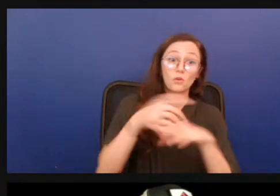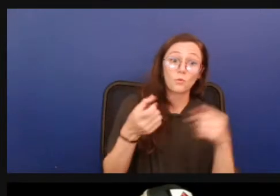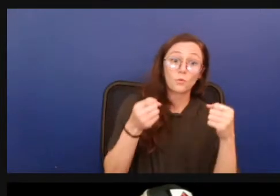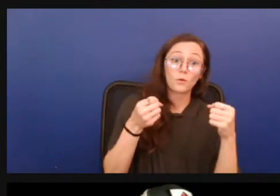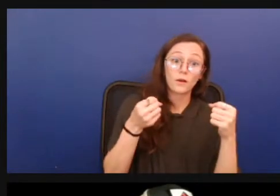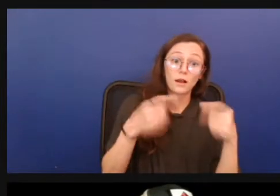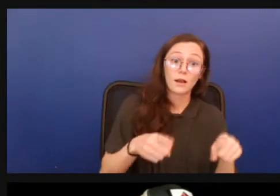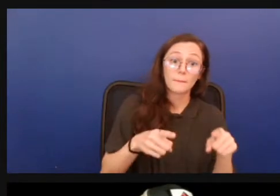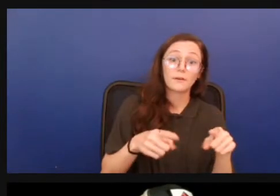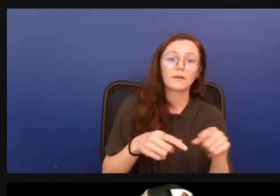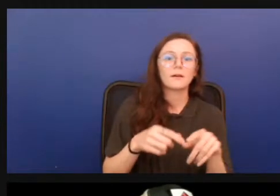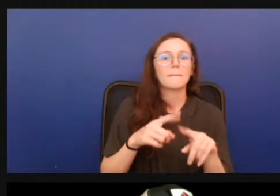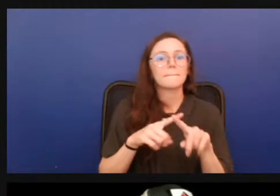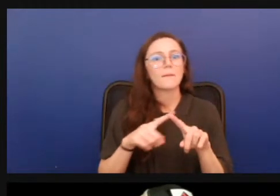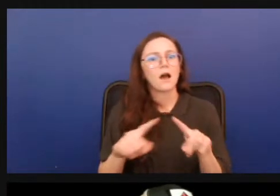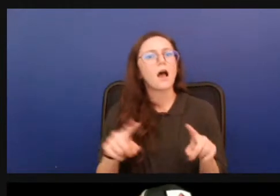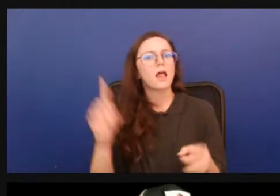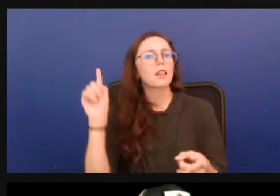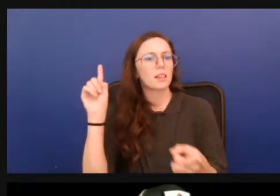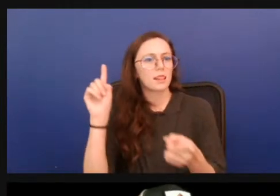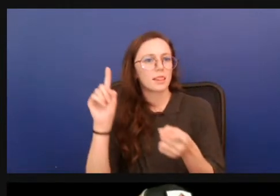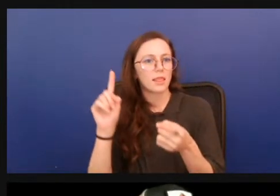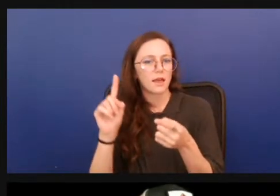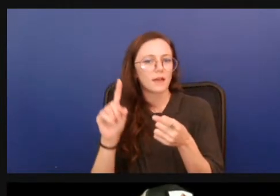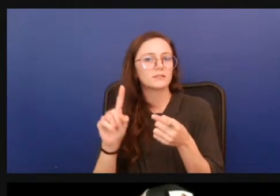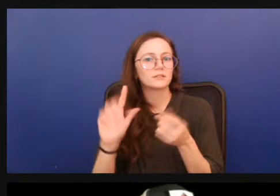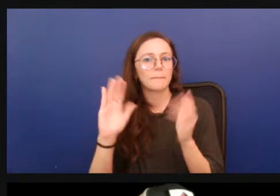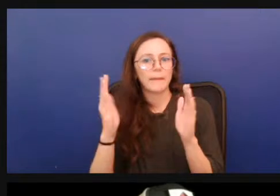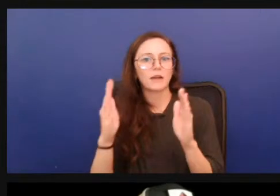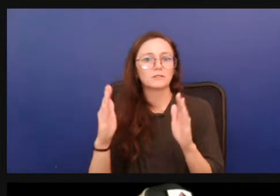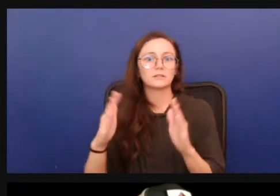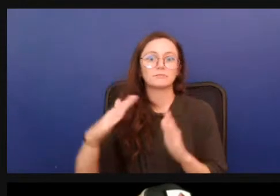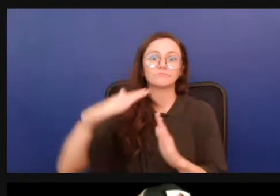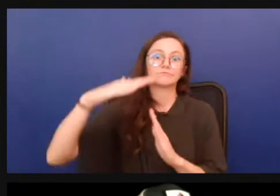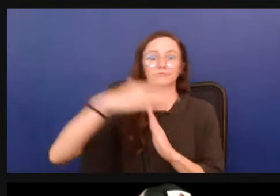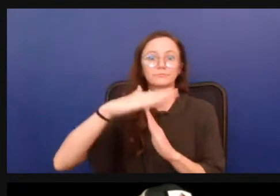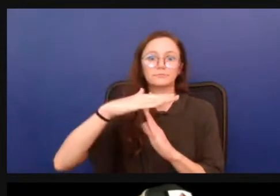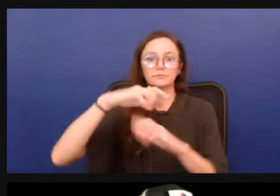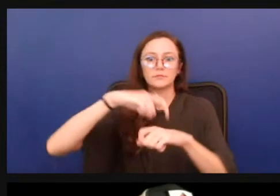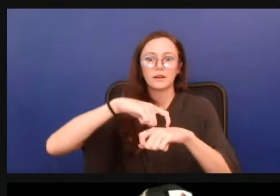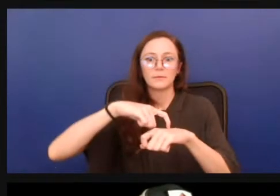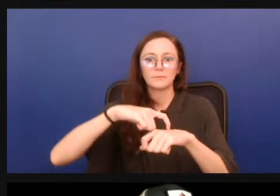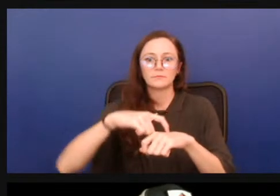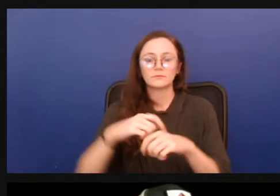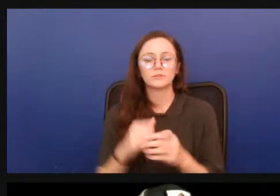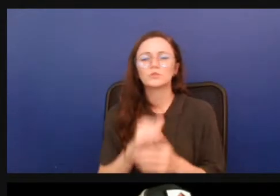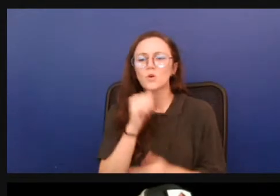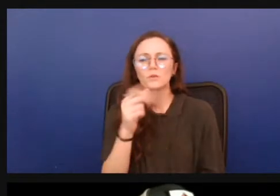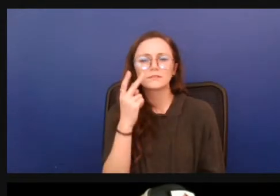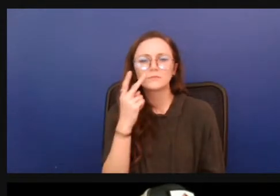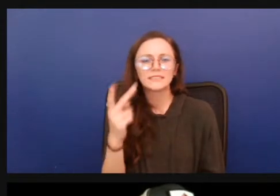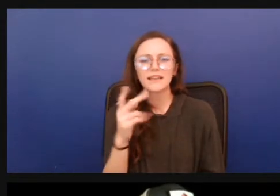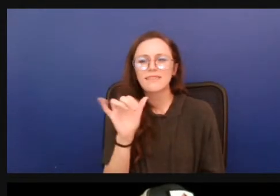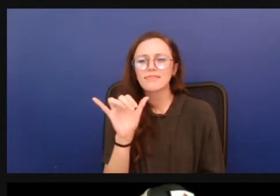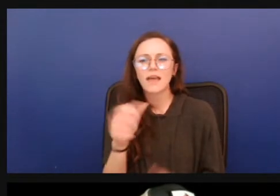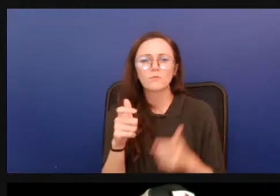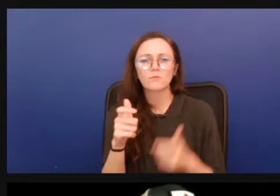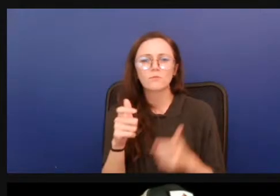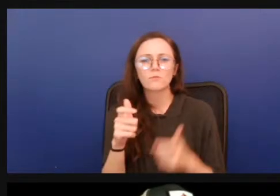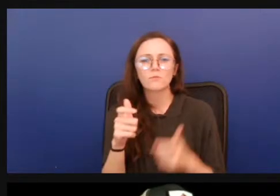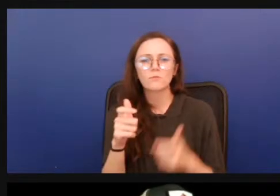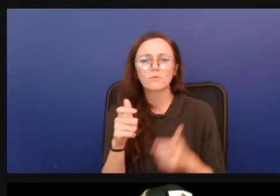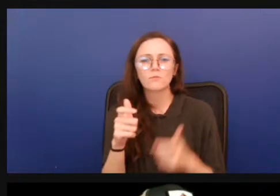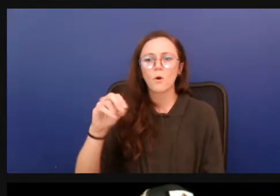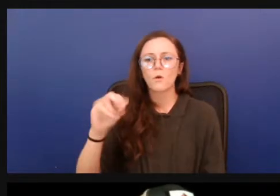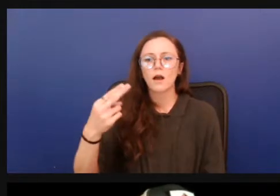there. You don't really see the big deep Pāhala event, but you do see that there's more blue